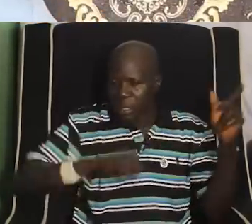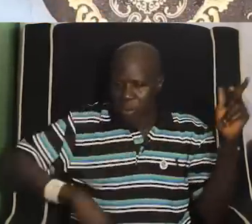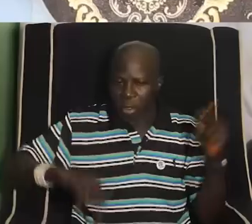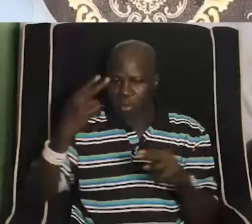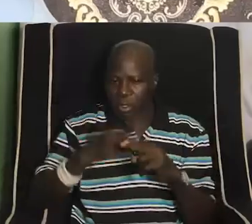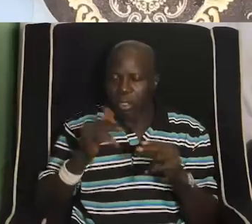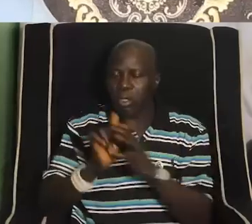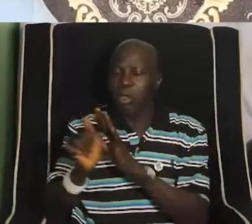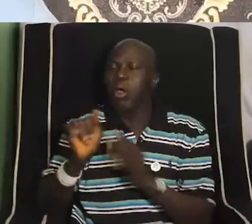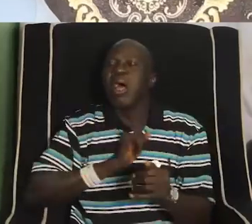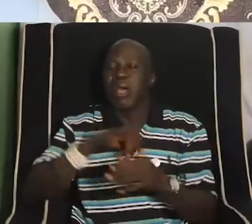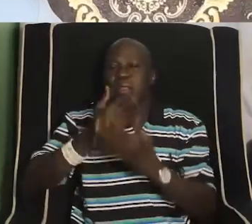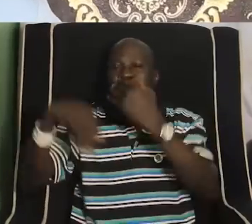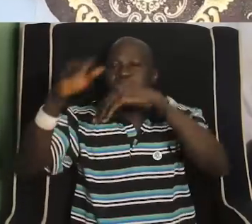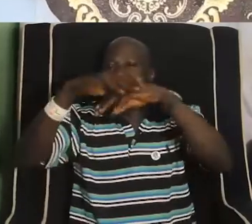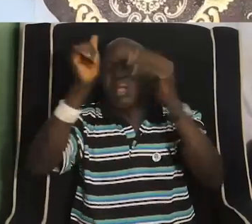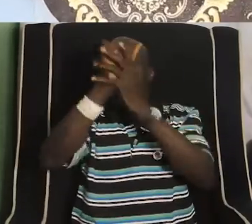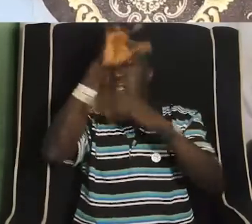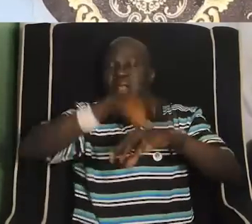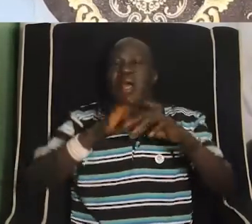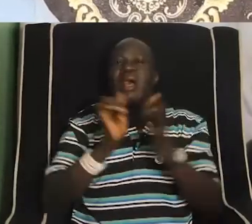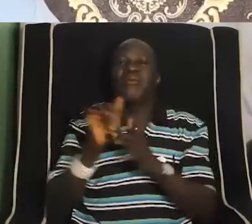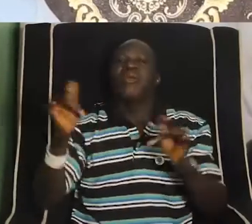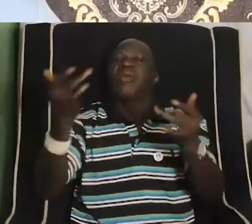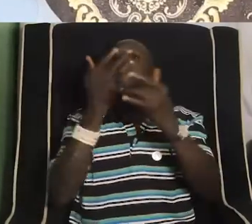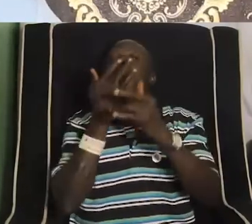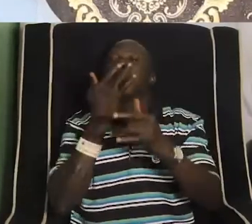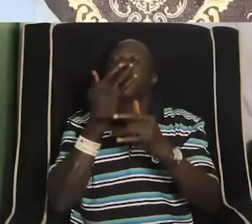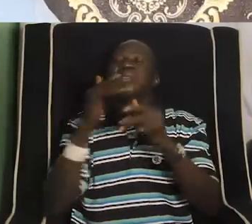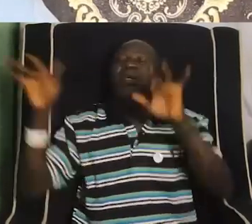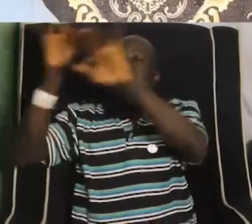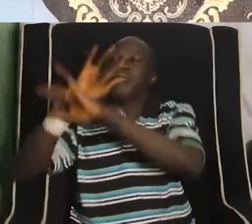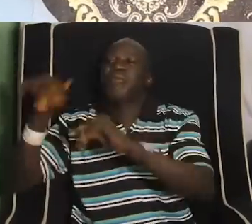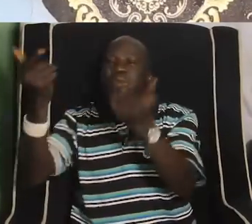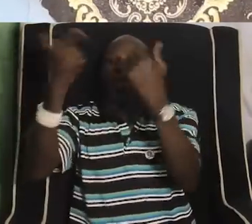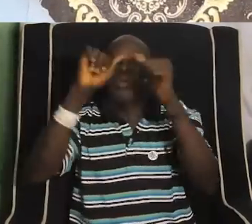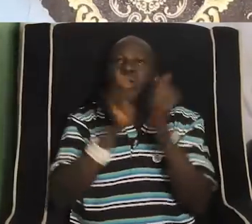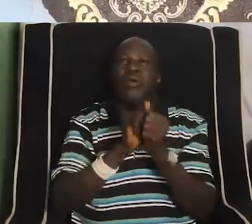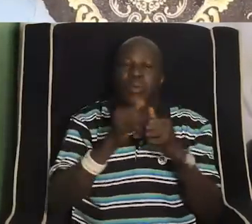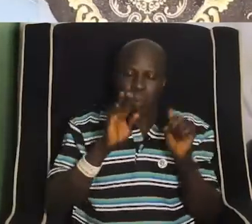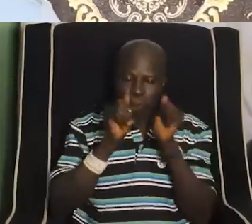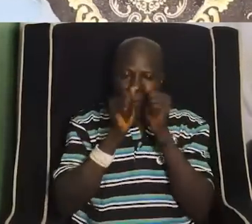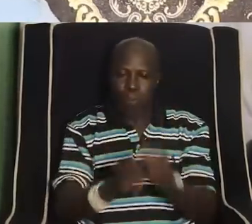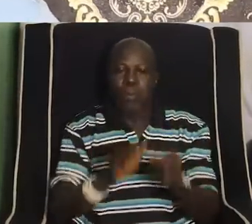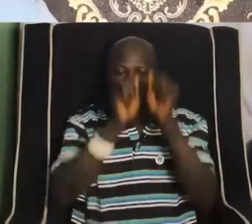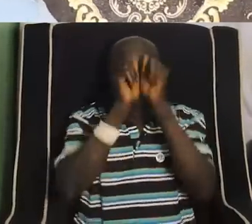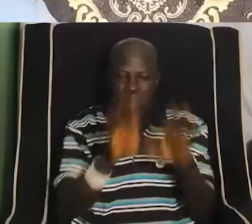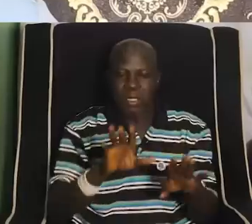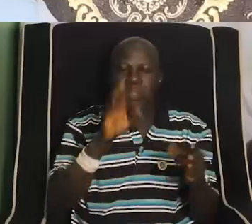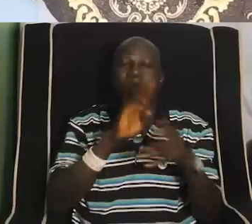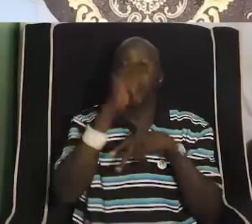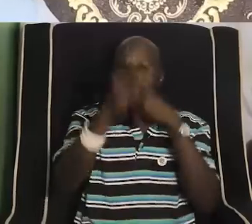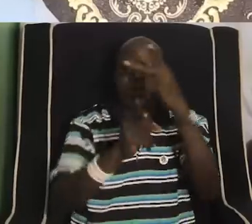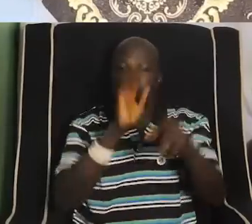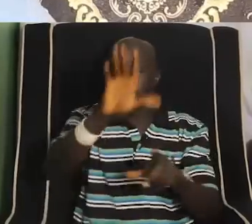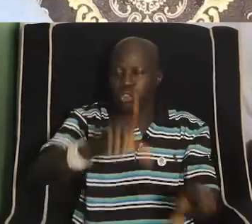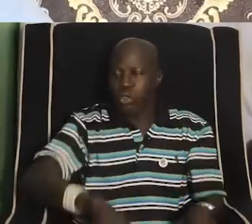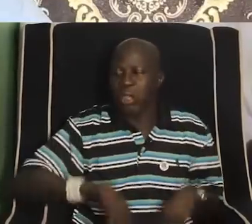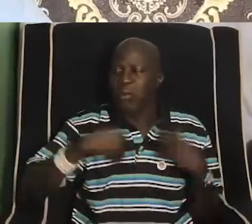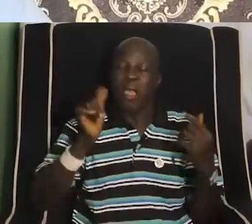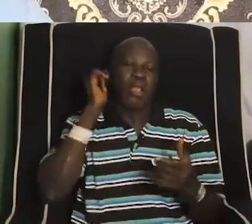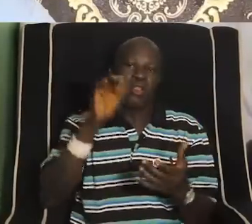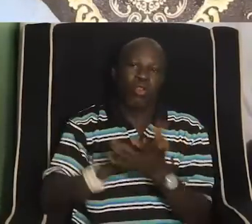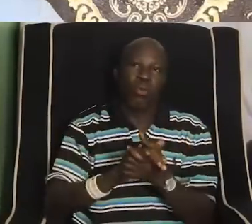of the Lord. And do Olorun ati oju re. In favor of God. Your unlimited blessing. O fi bi aye re wo. Ati igbeyawo